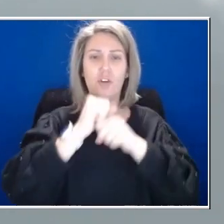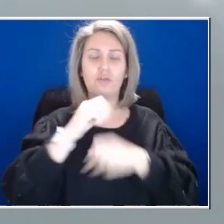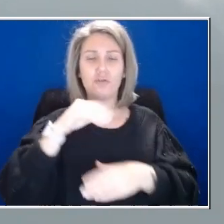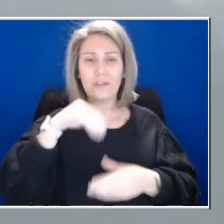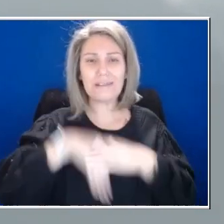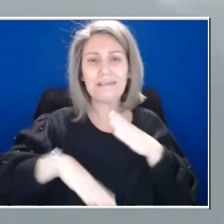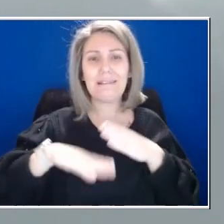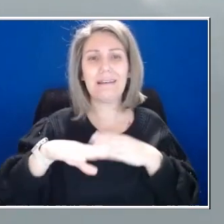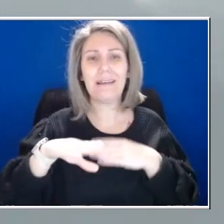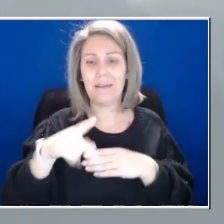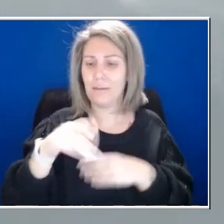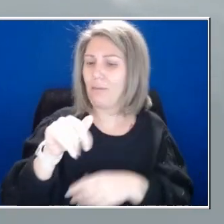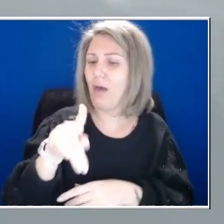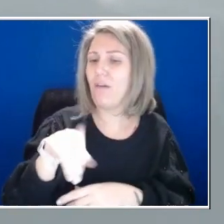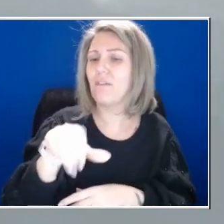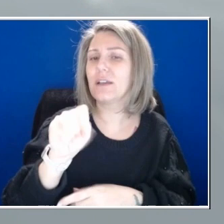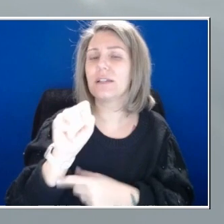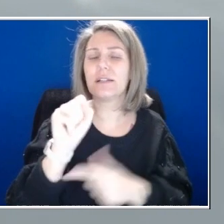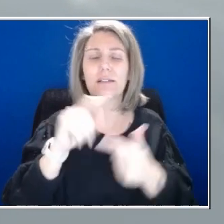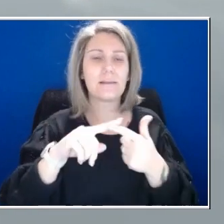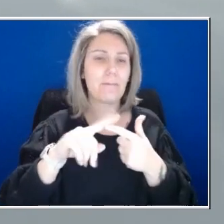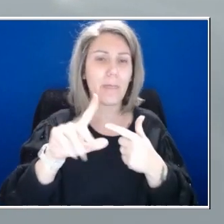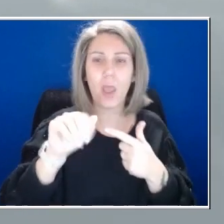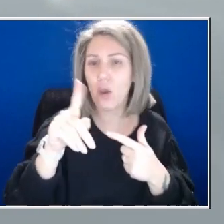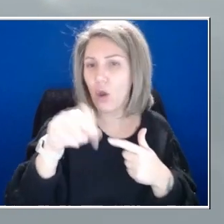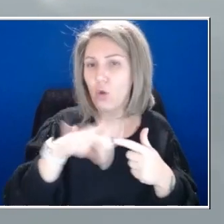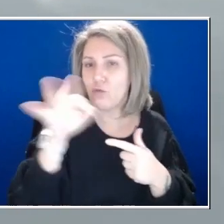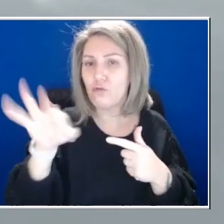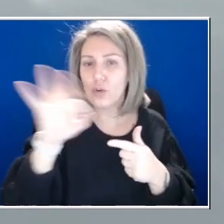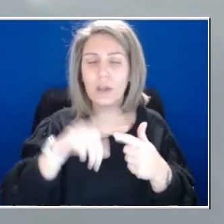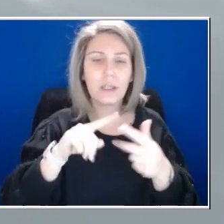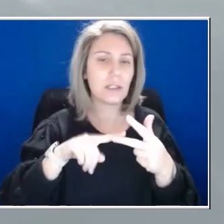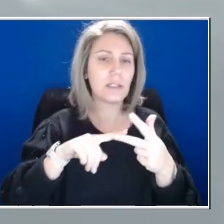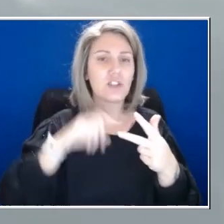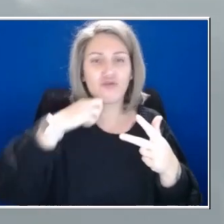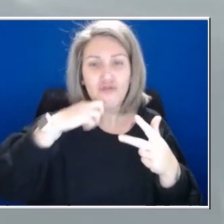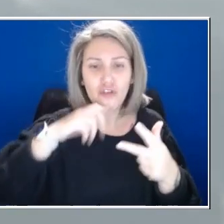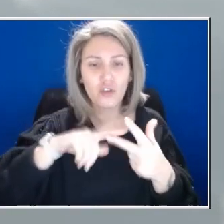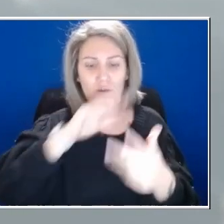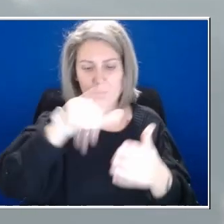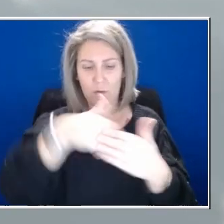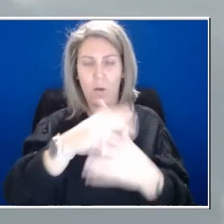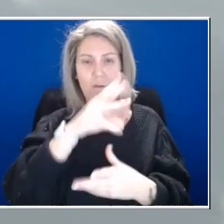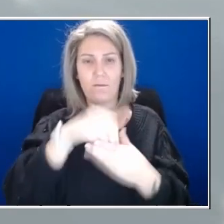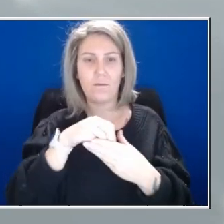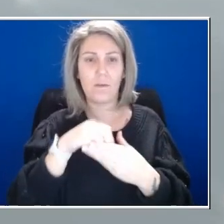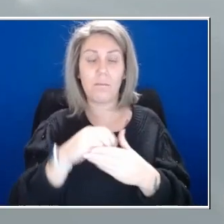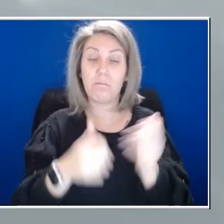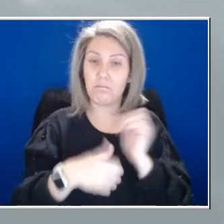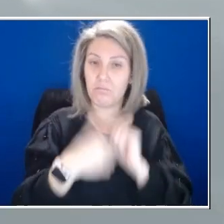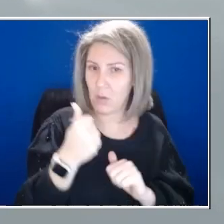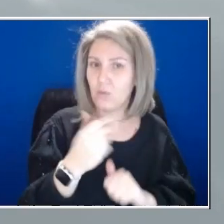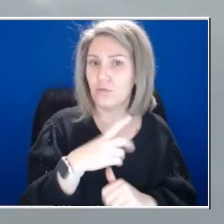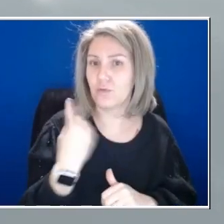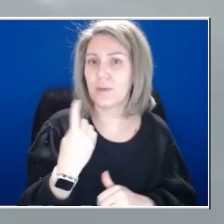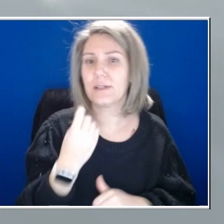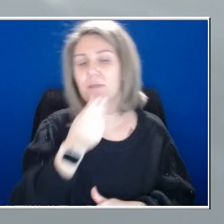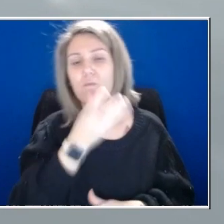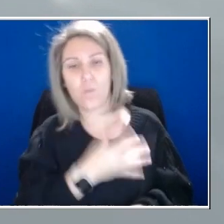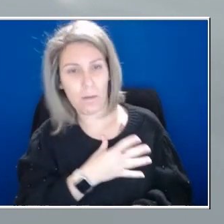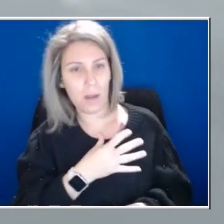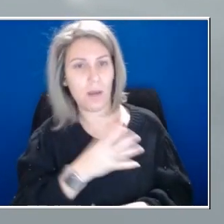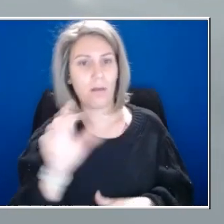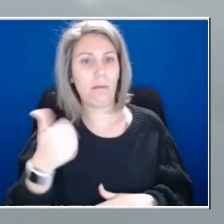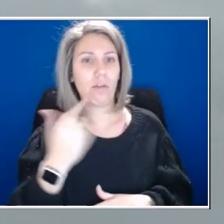the ovaries, nerves, et cetera. So the people who are most at risk for this are women. Other risk factors